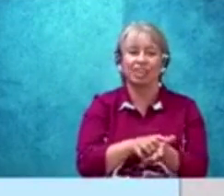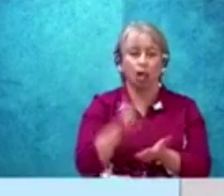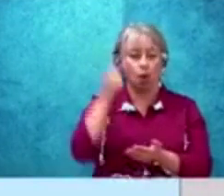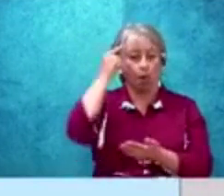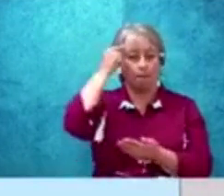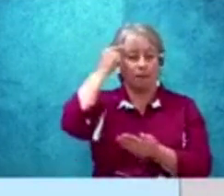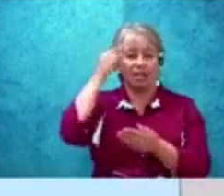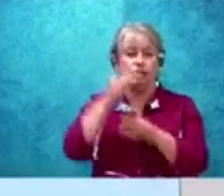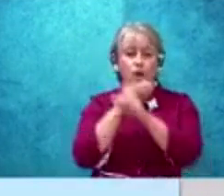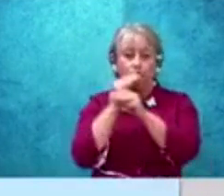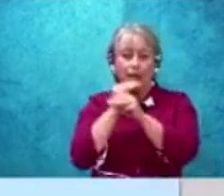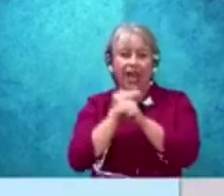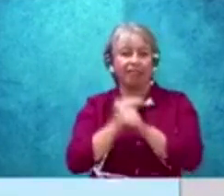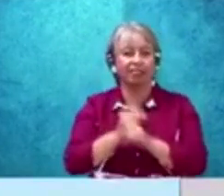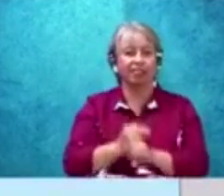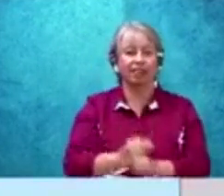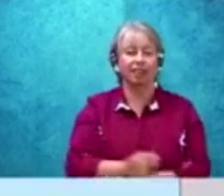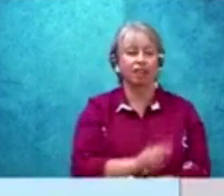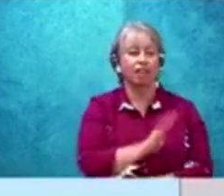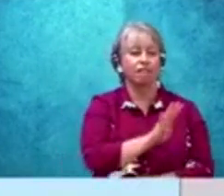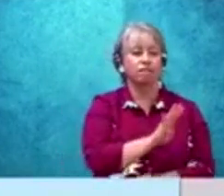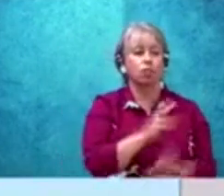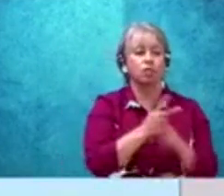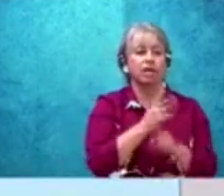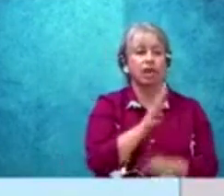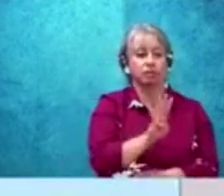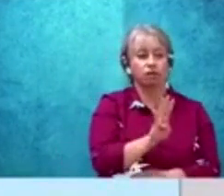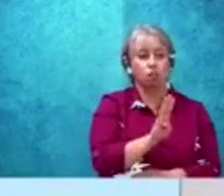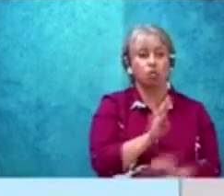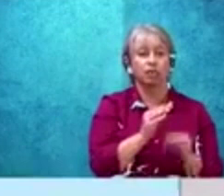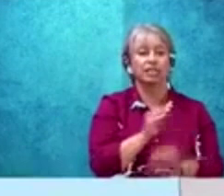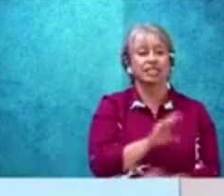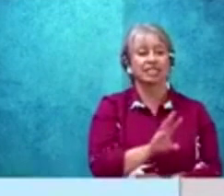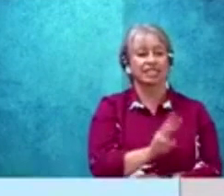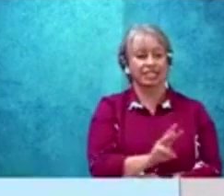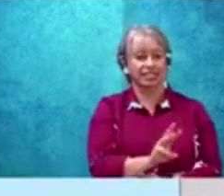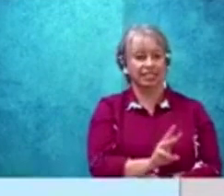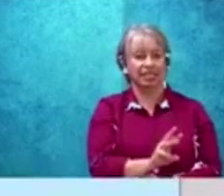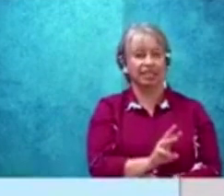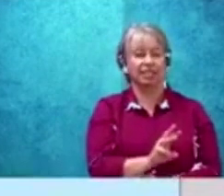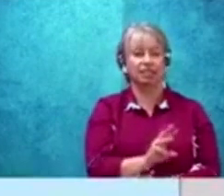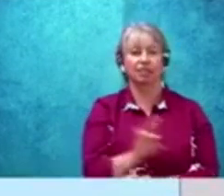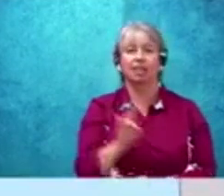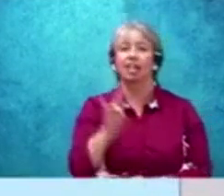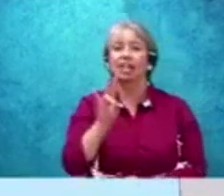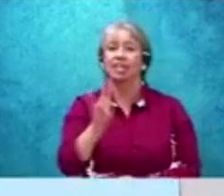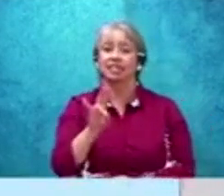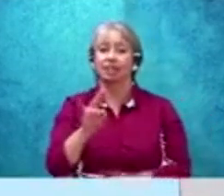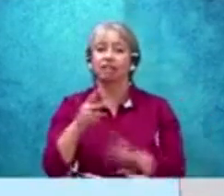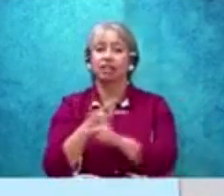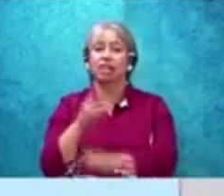you'll know that 4 times 4 is, that's right, 16. And 7 times